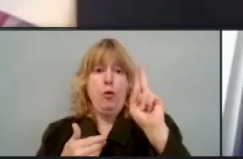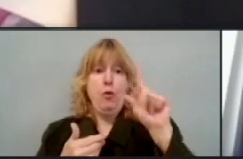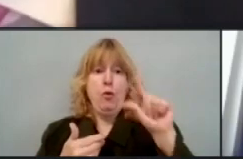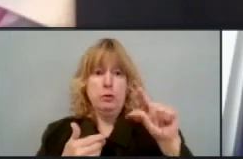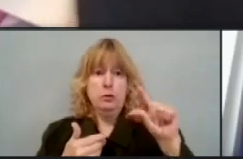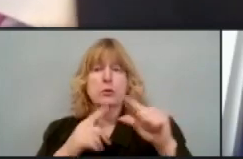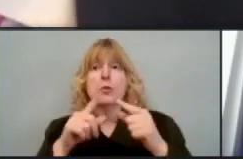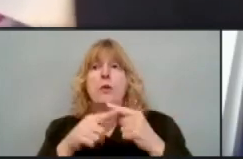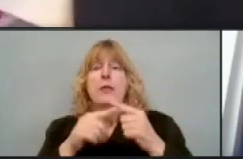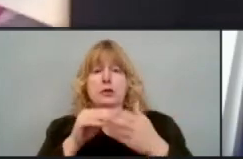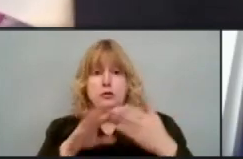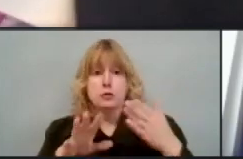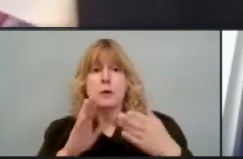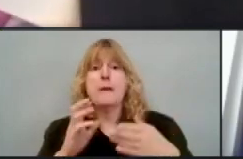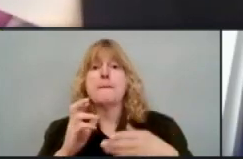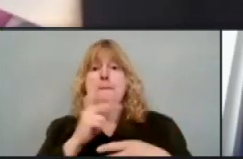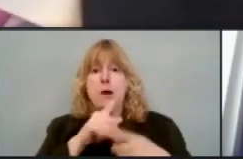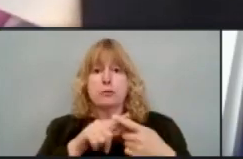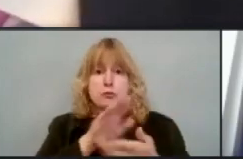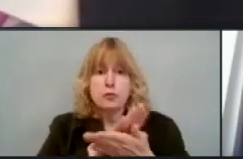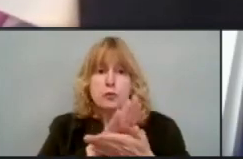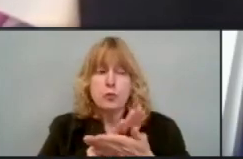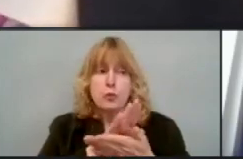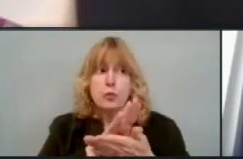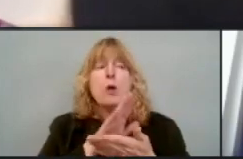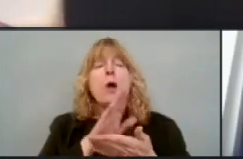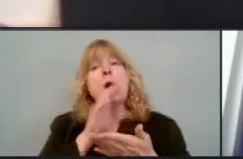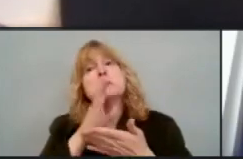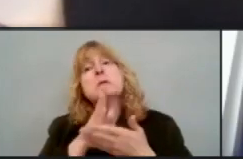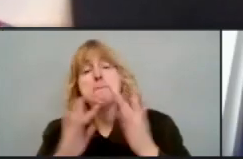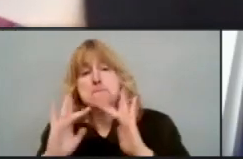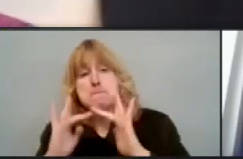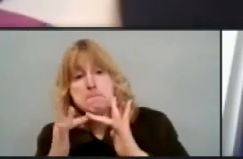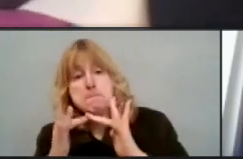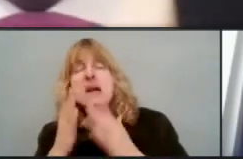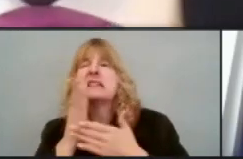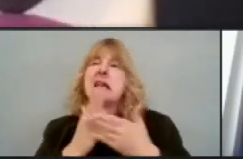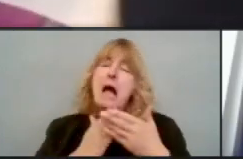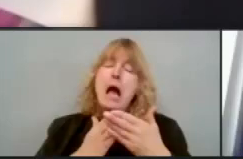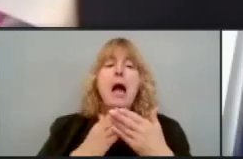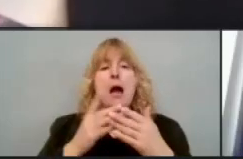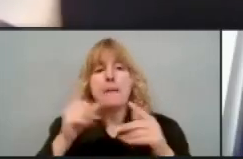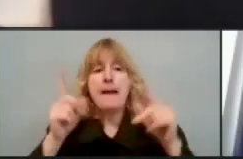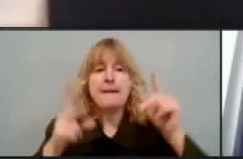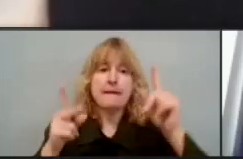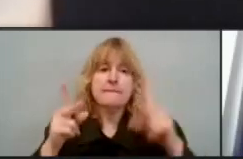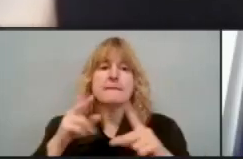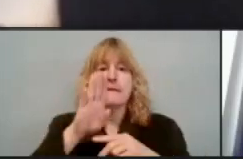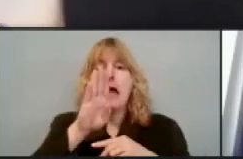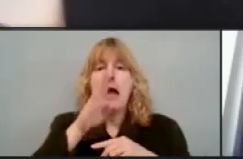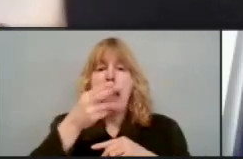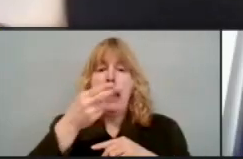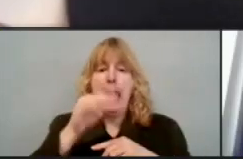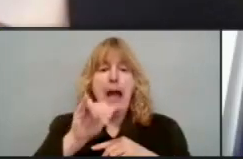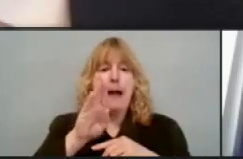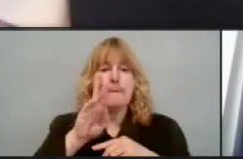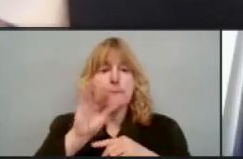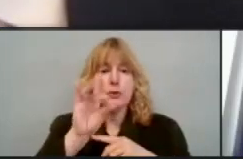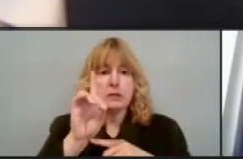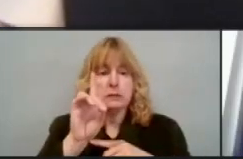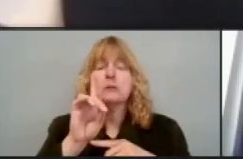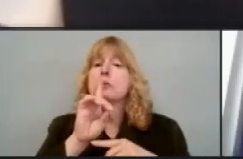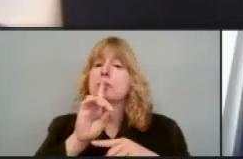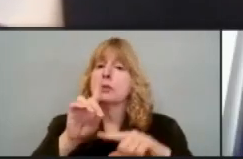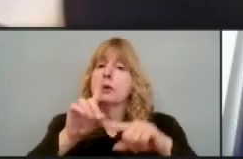both remotely and in some of our schools that were hybrid at the same time. And it's based upon the way in which we've